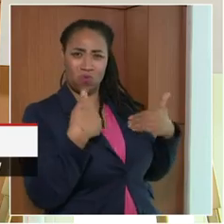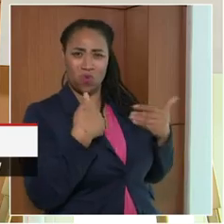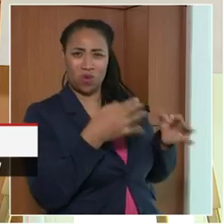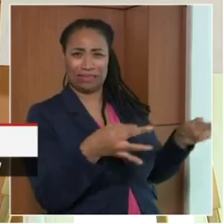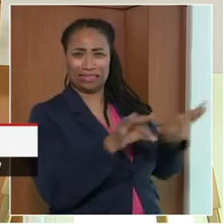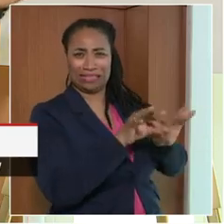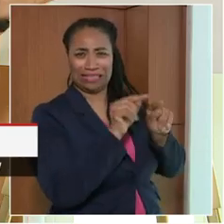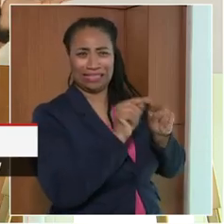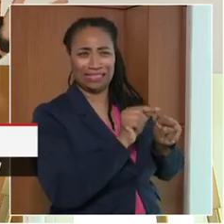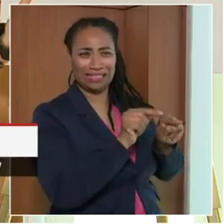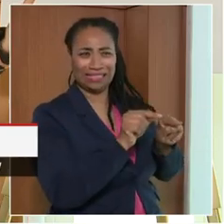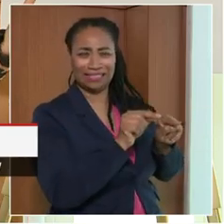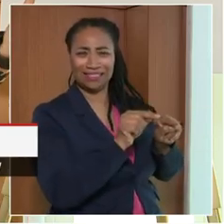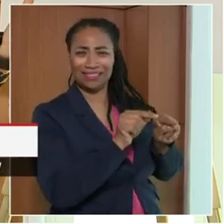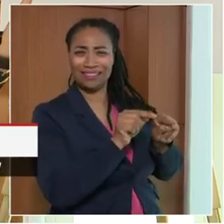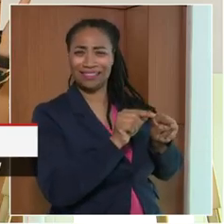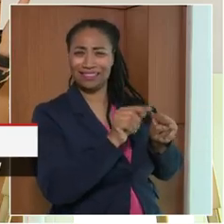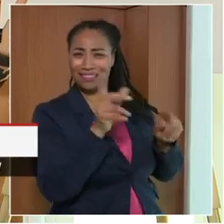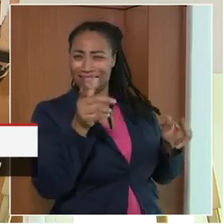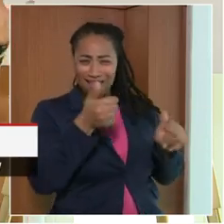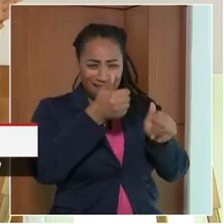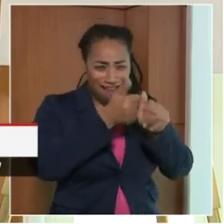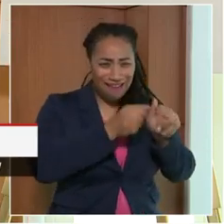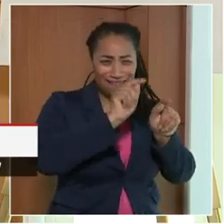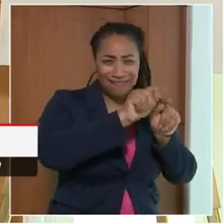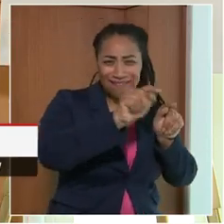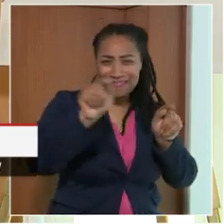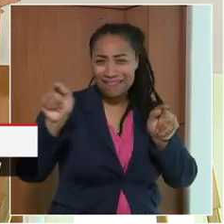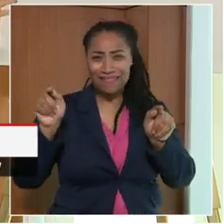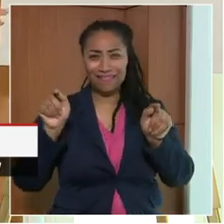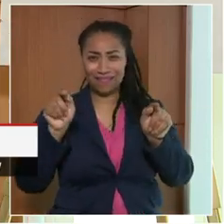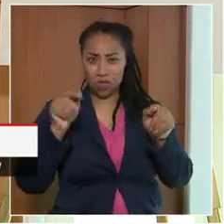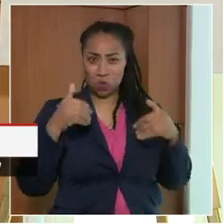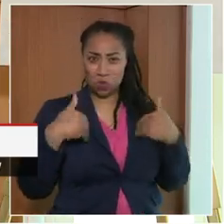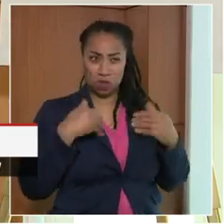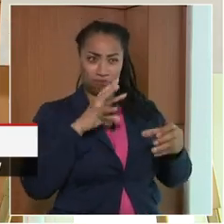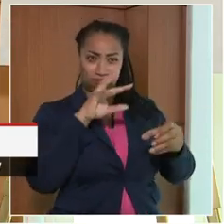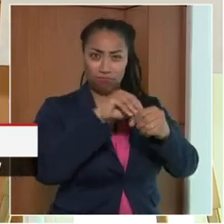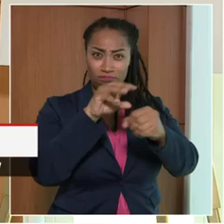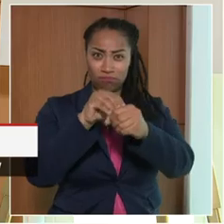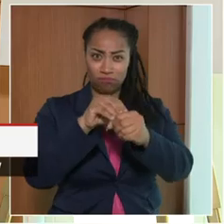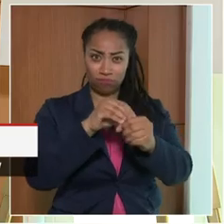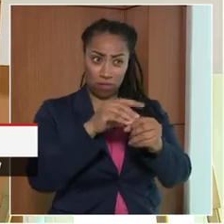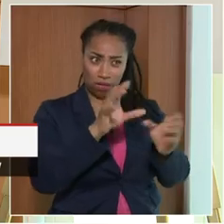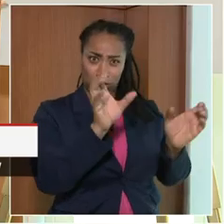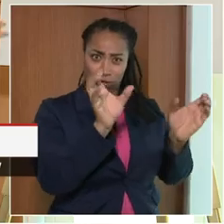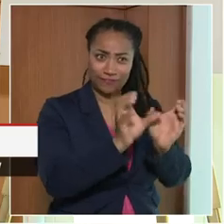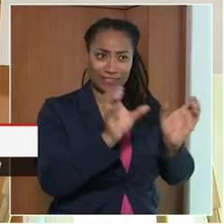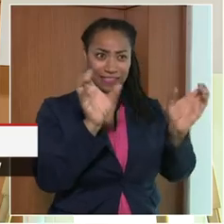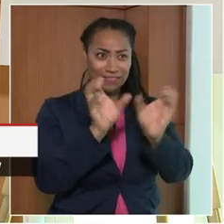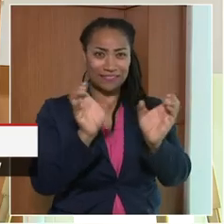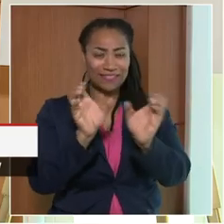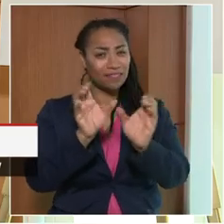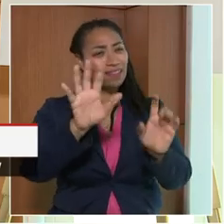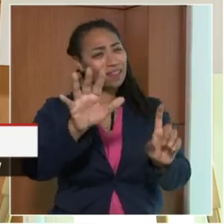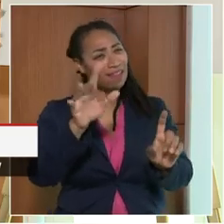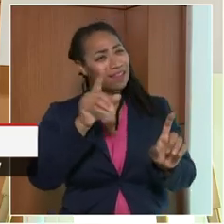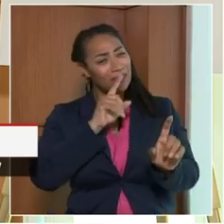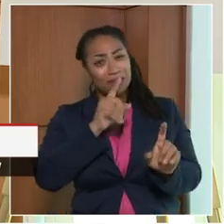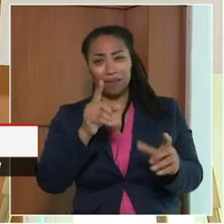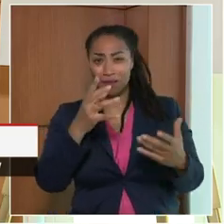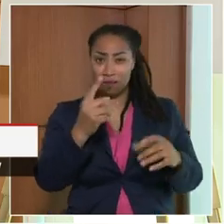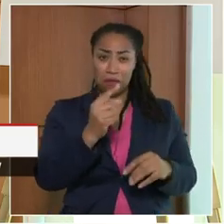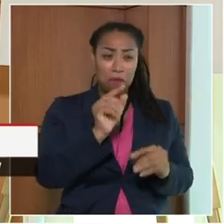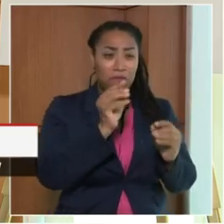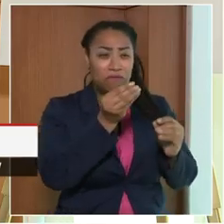certification, I'm not looking at 30 people. I'm looking at 30,000, because those are the number of lives that you all will